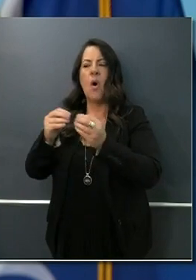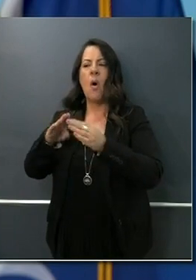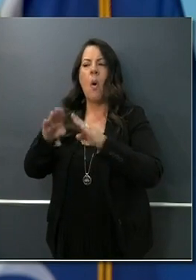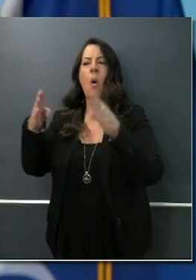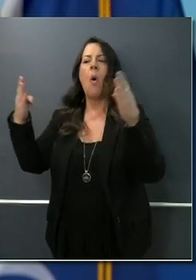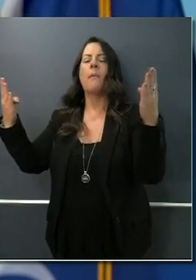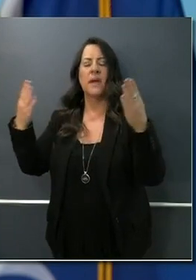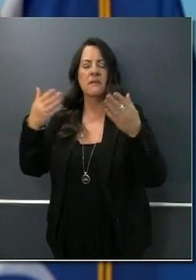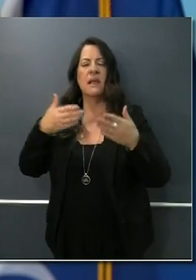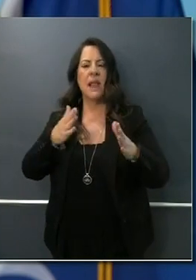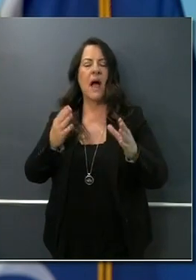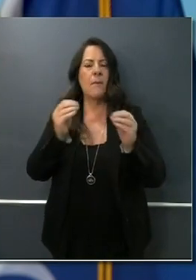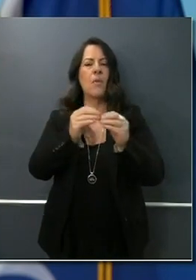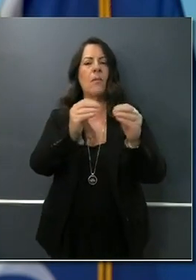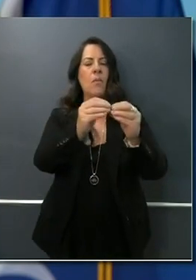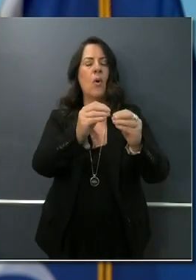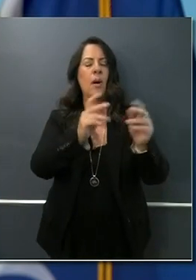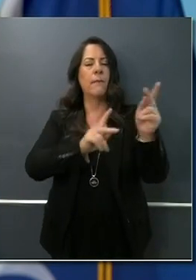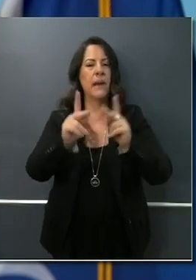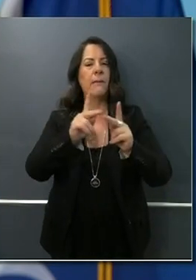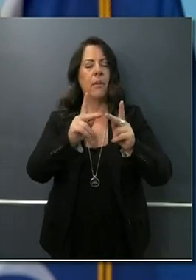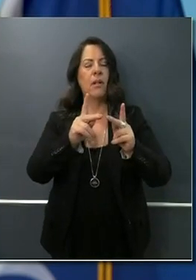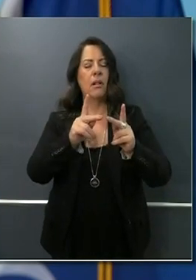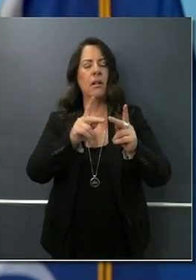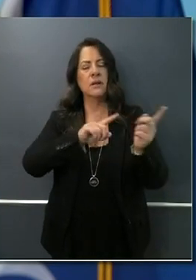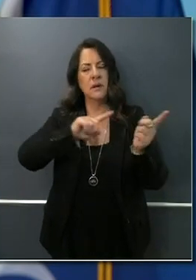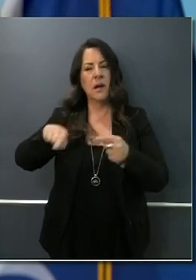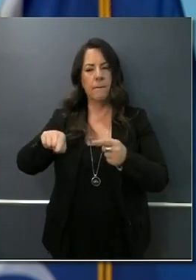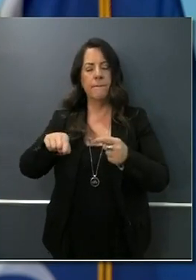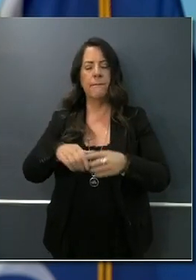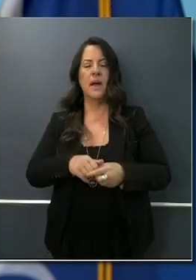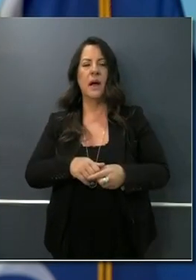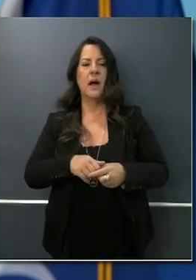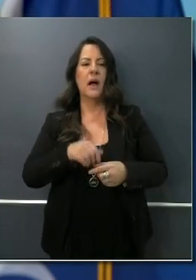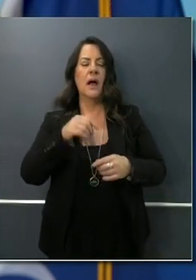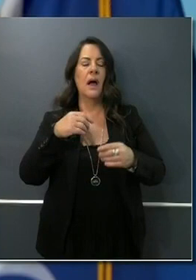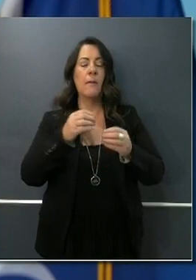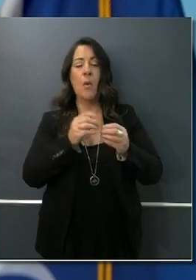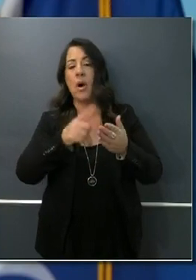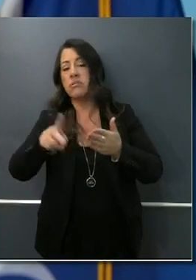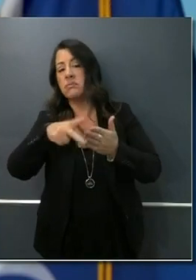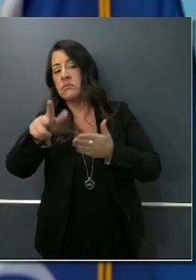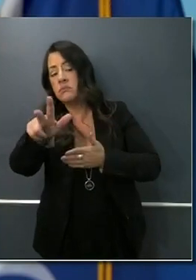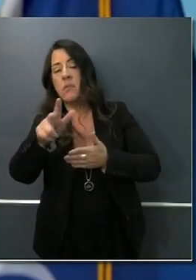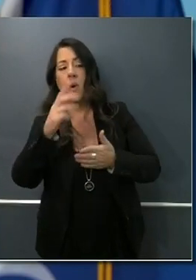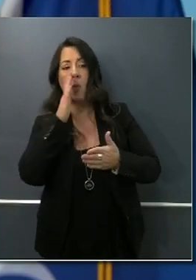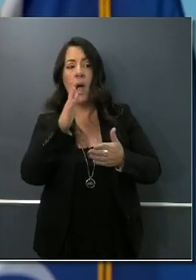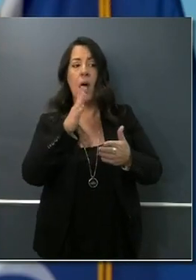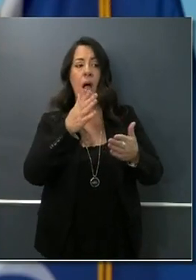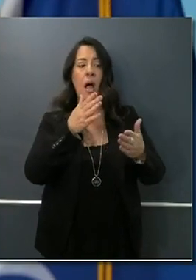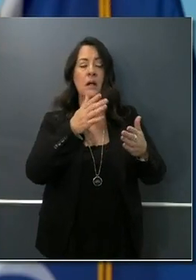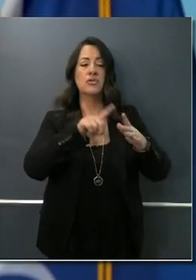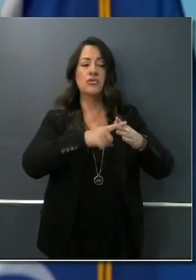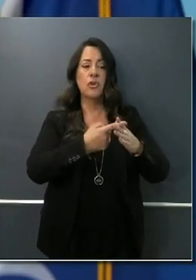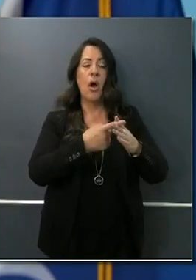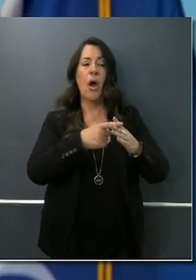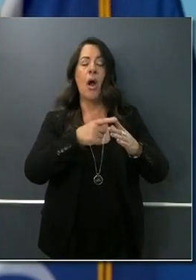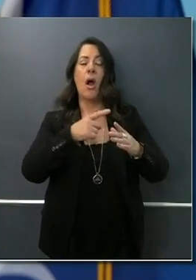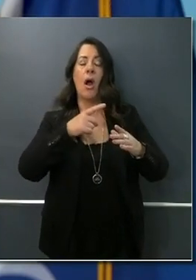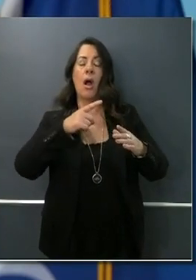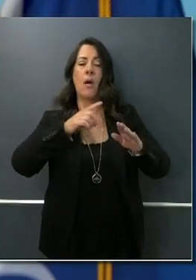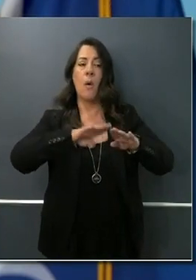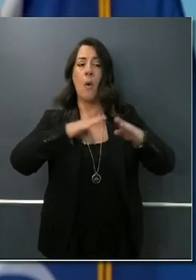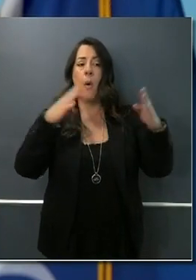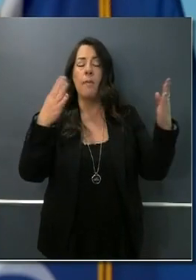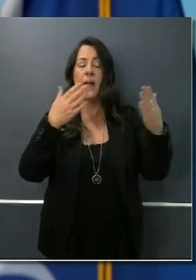opening or modifying our stay-at-home orders in the weeks to come. So we are dogged in working hard with